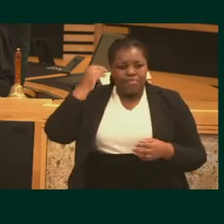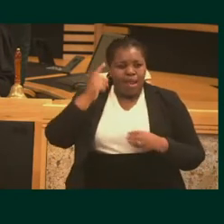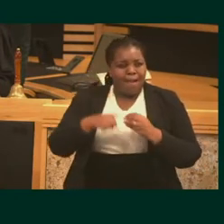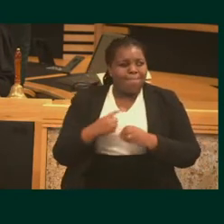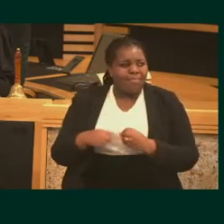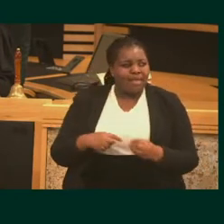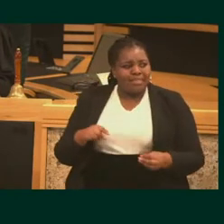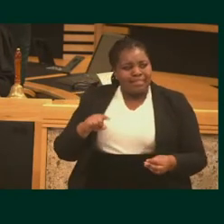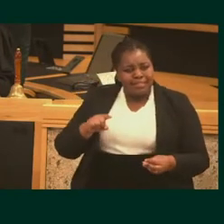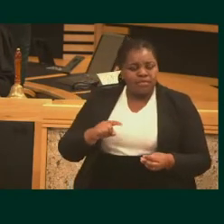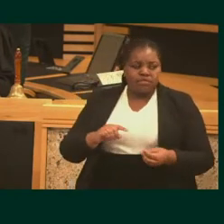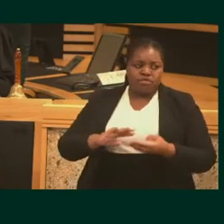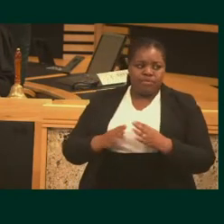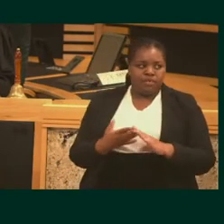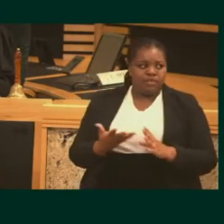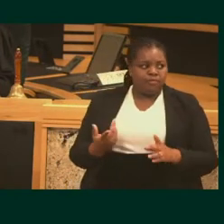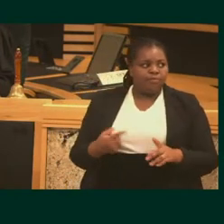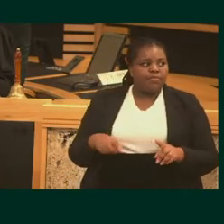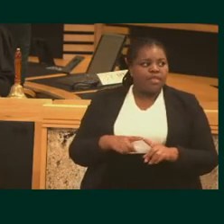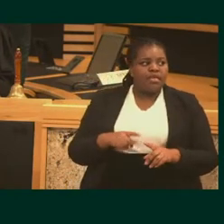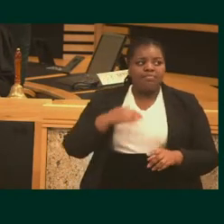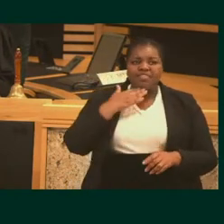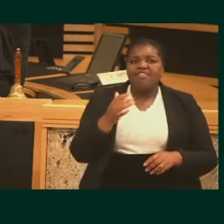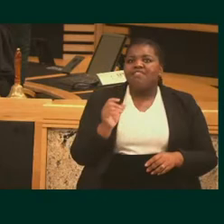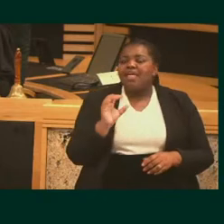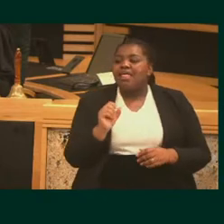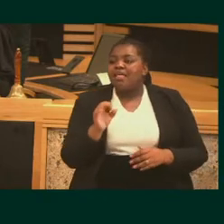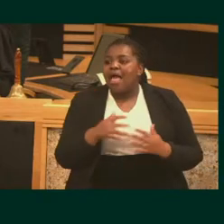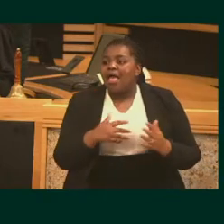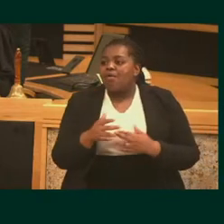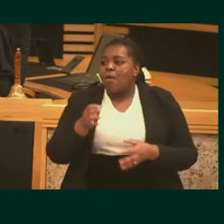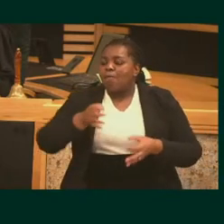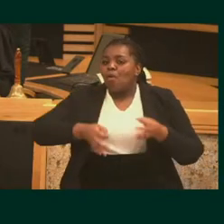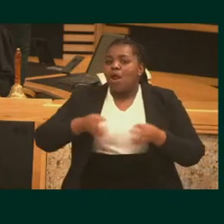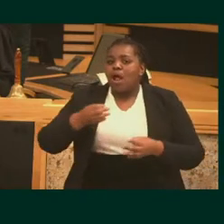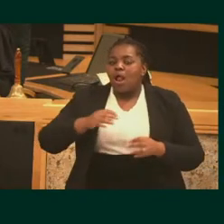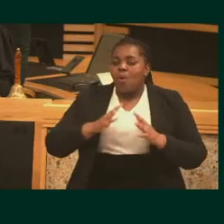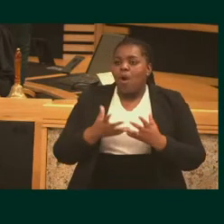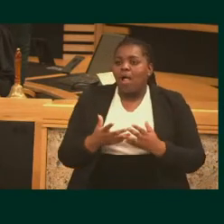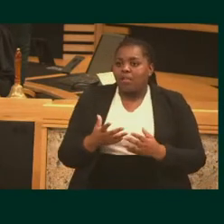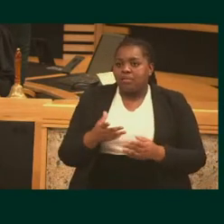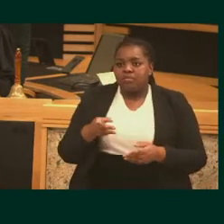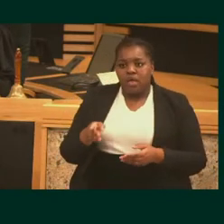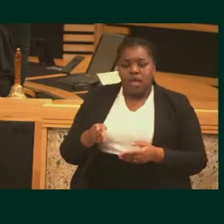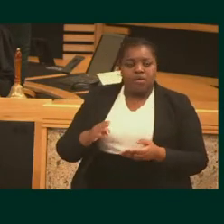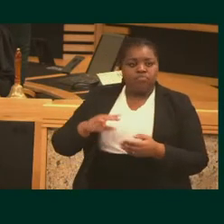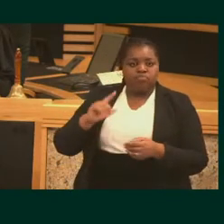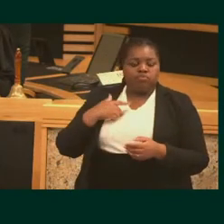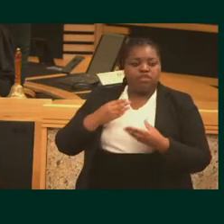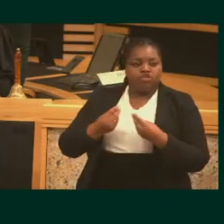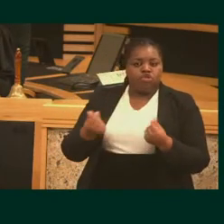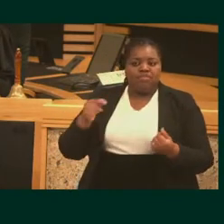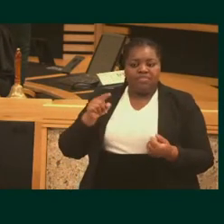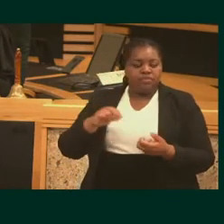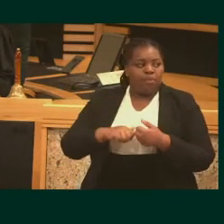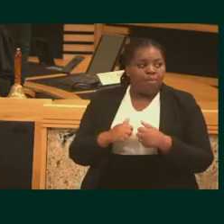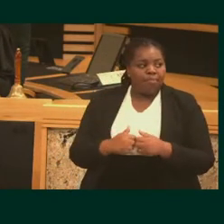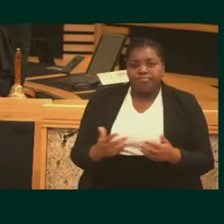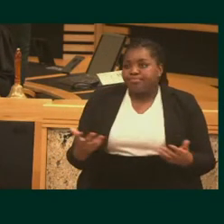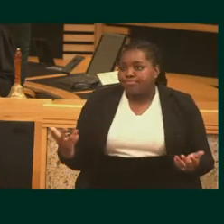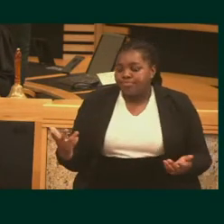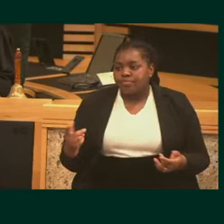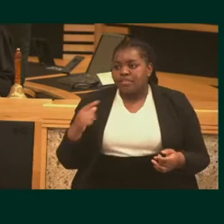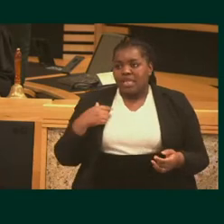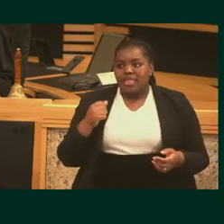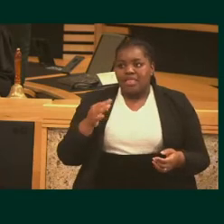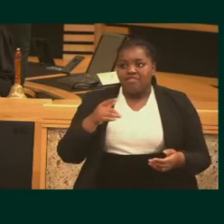besieged community as to whether there exist any political Will from The Province to deal with this crisis unless there is political